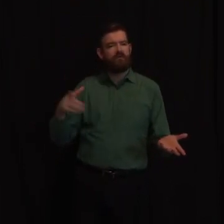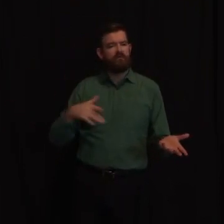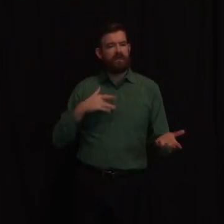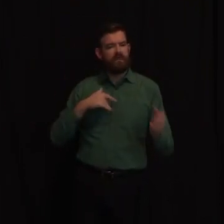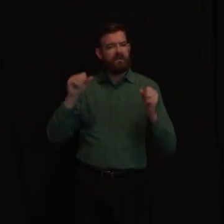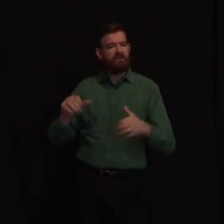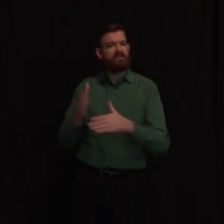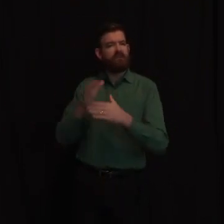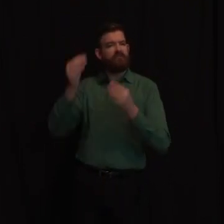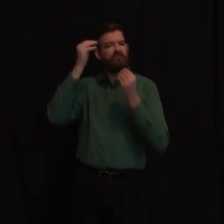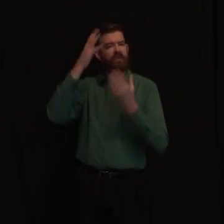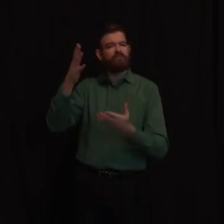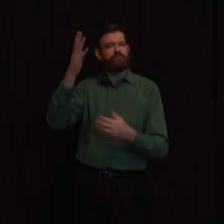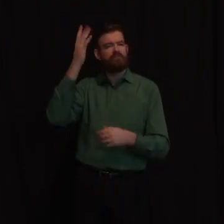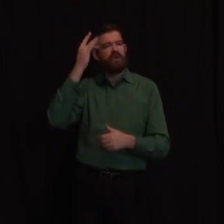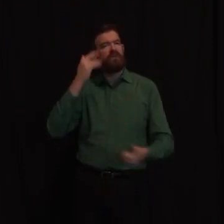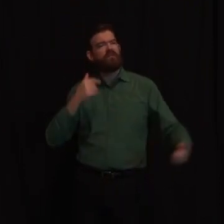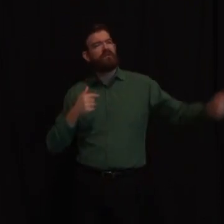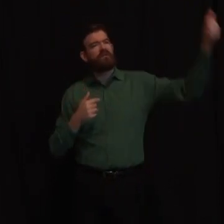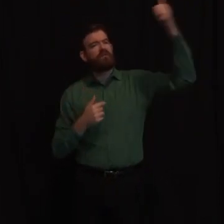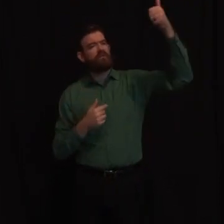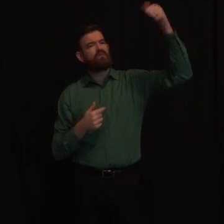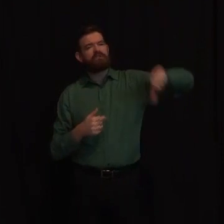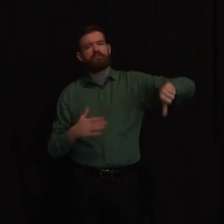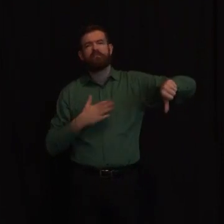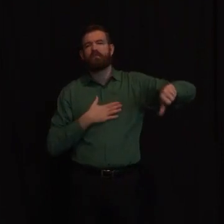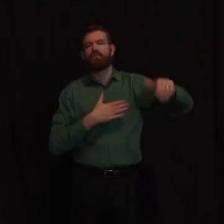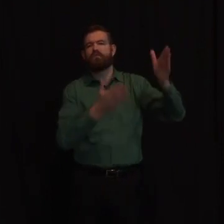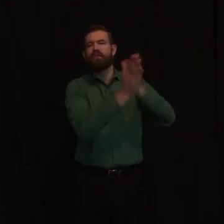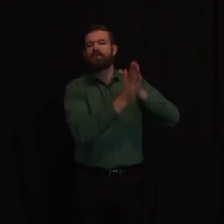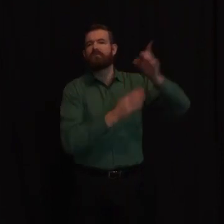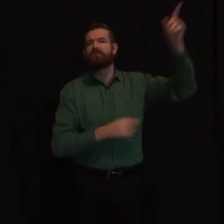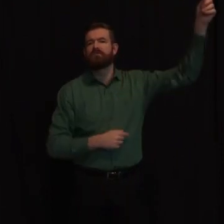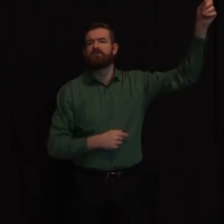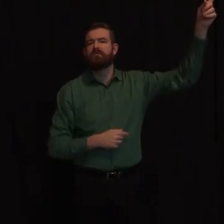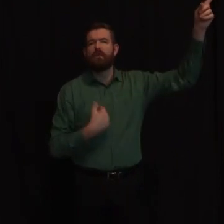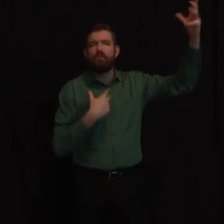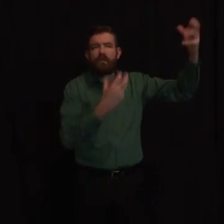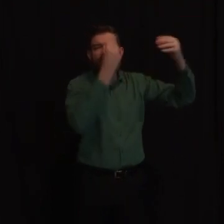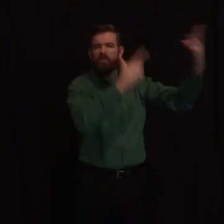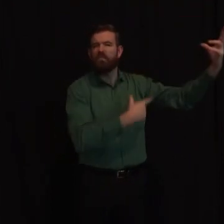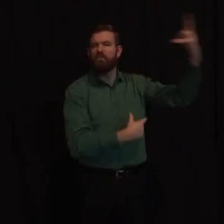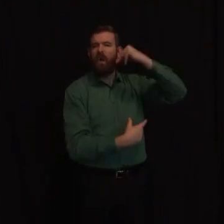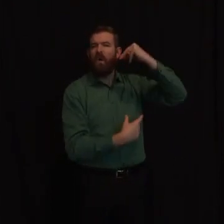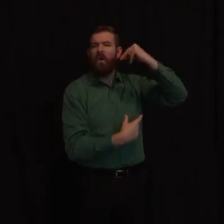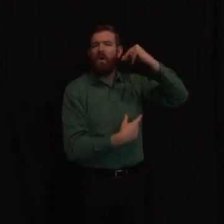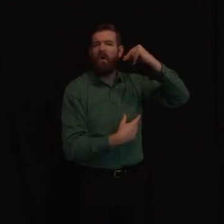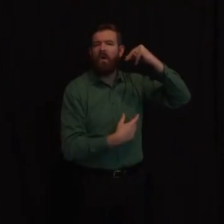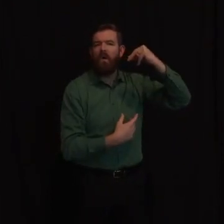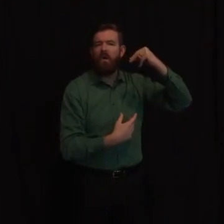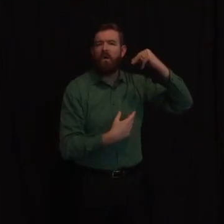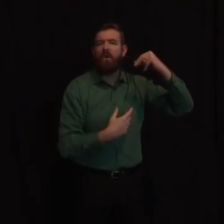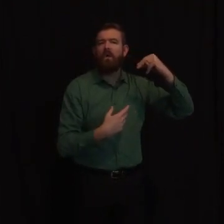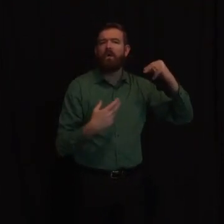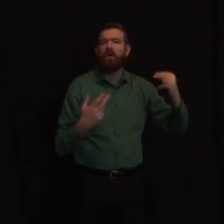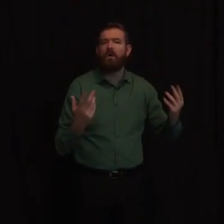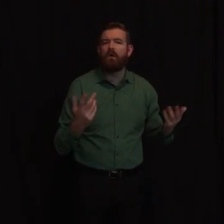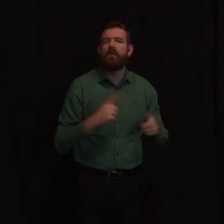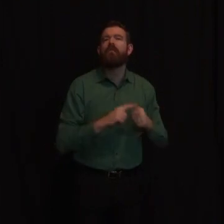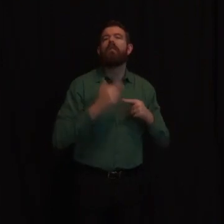to, why is your administration rejecting requests for that, and will your administration reverse its position on this and release the